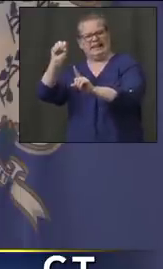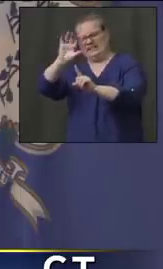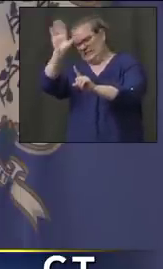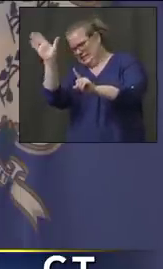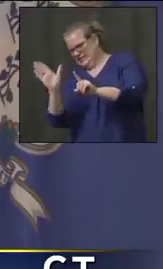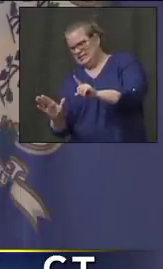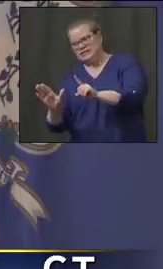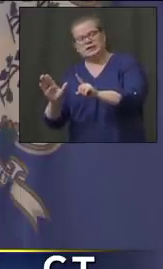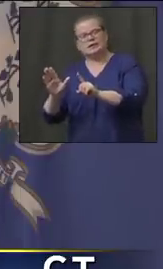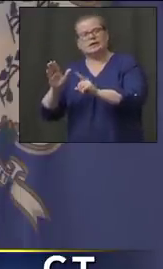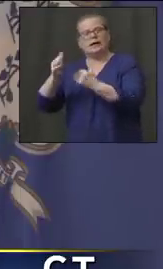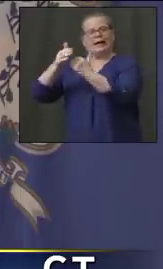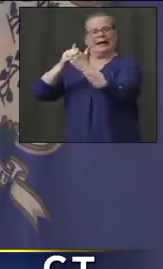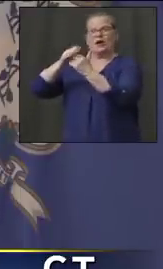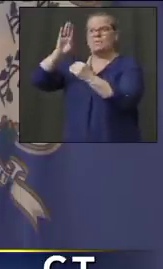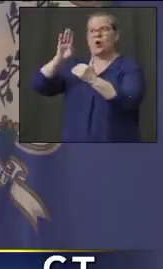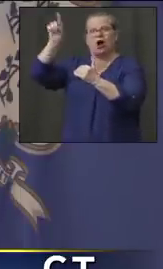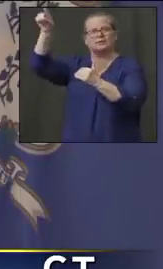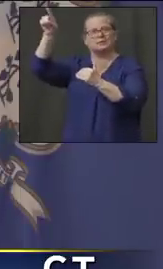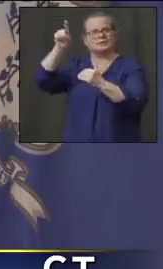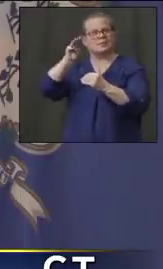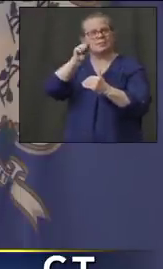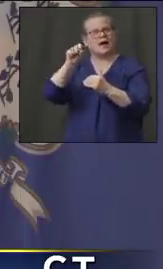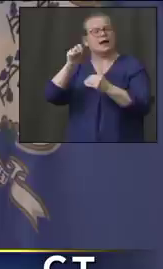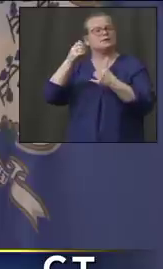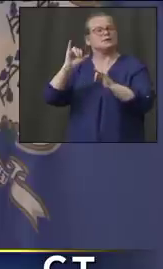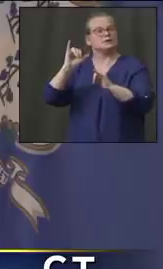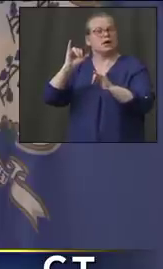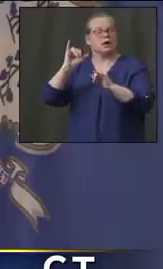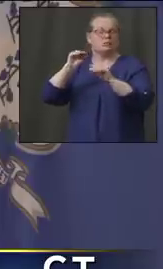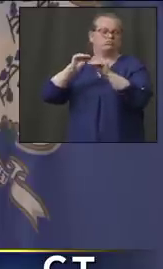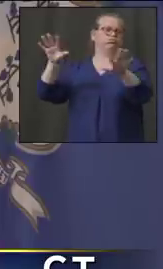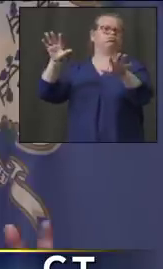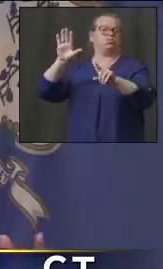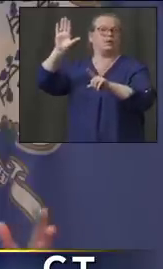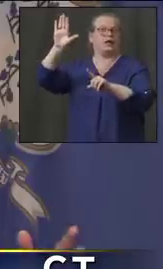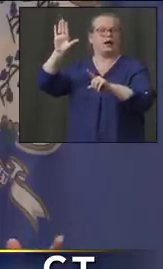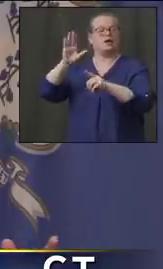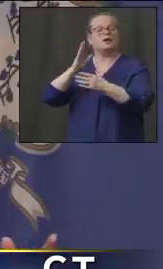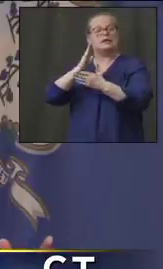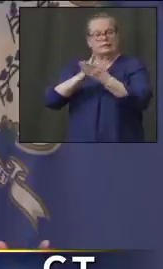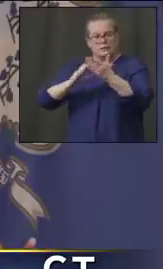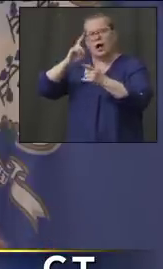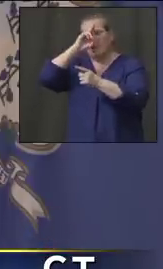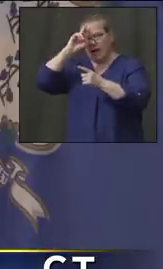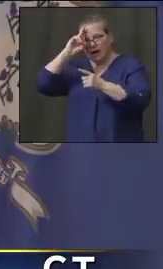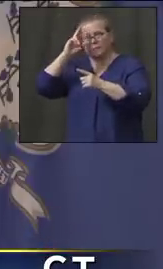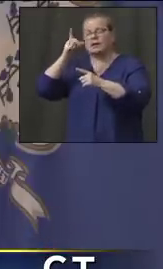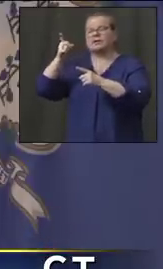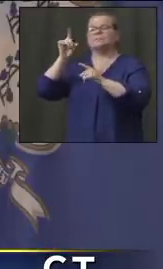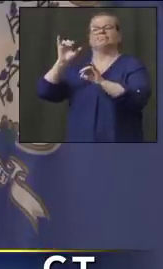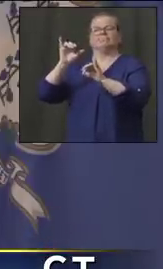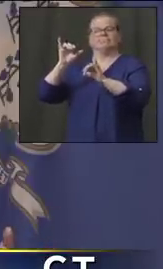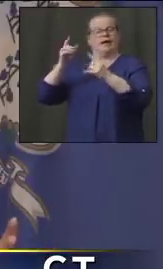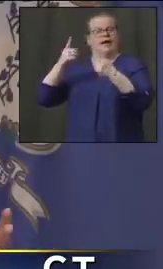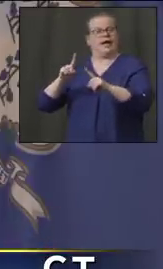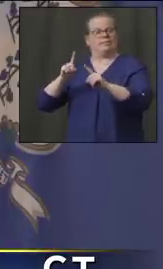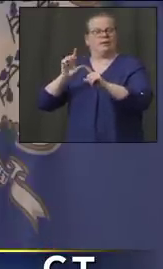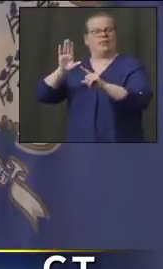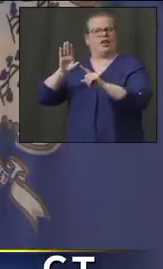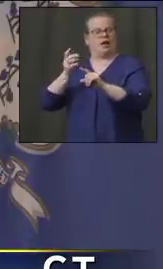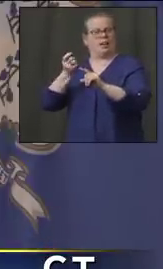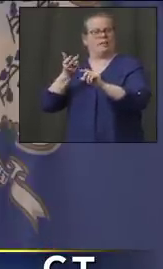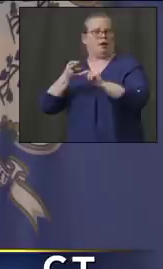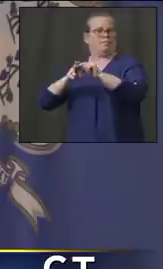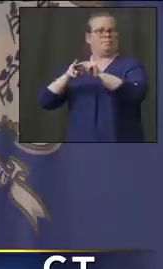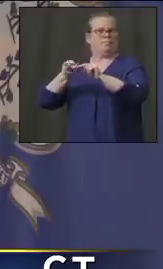hot, we've had some pickup in terms of hospitalizations. I look at the broad number across the state to see what our capacity is and see